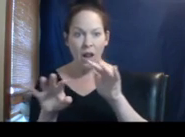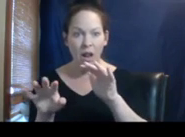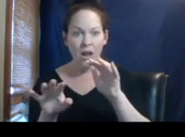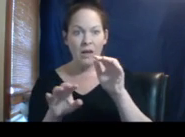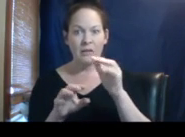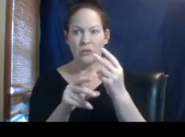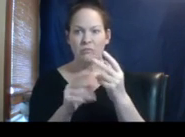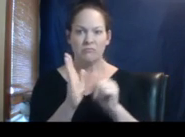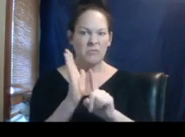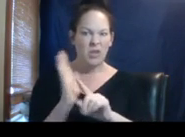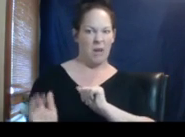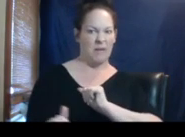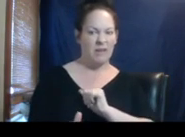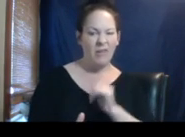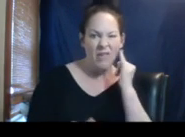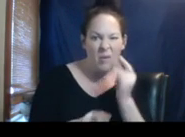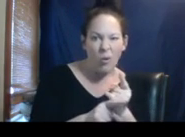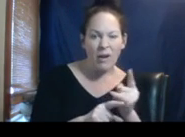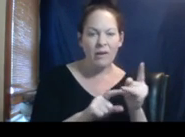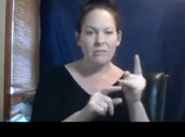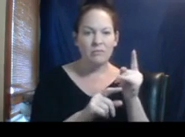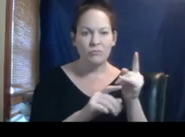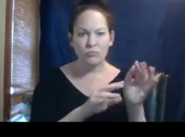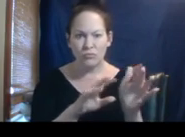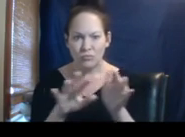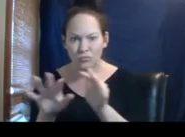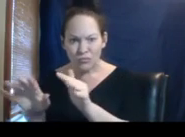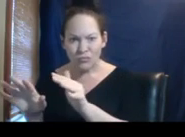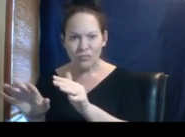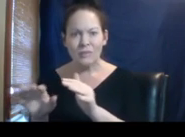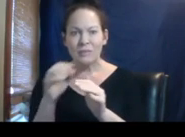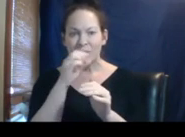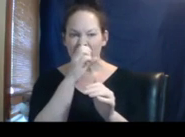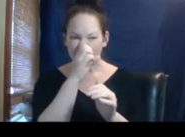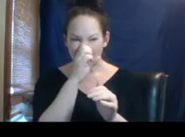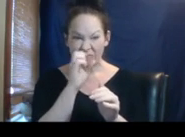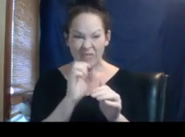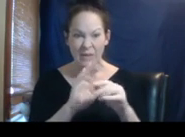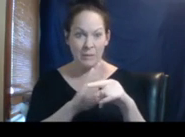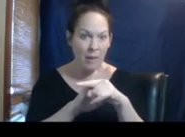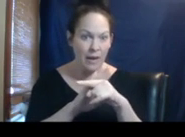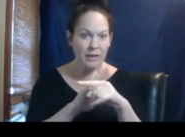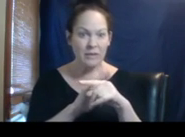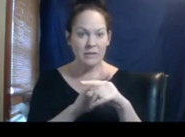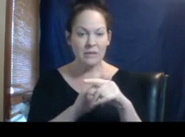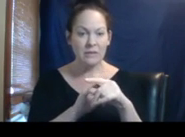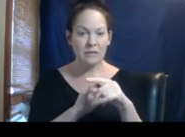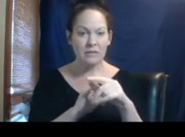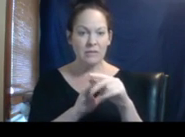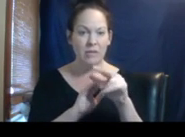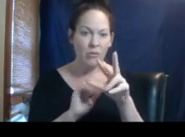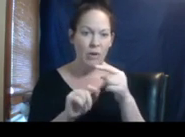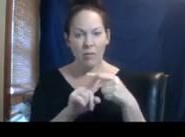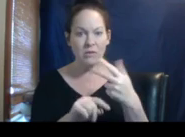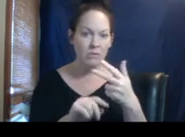3 to the 4th, 4 times 3 to the 3rd. Said it wrong. Minus 3